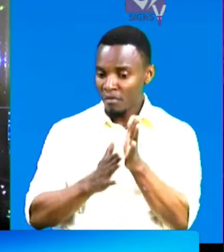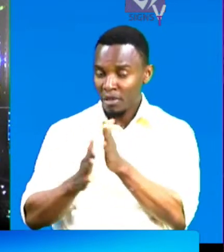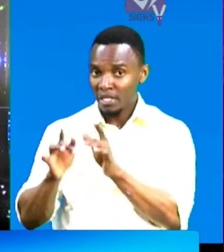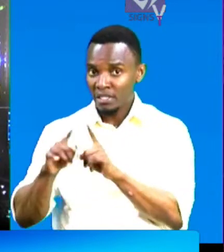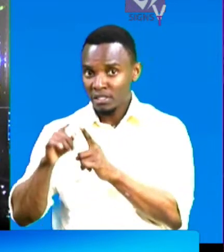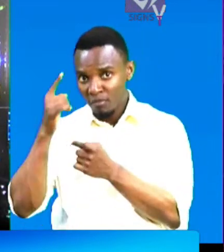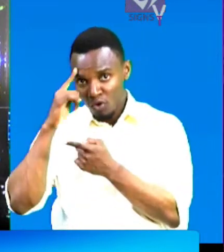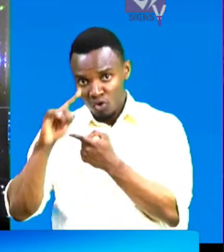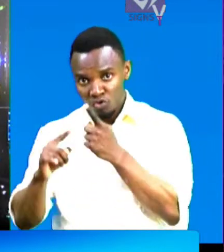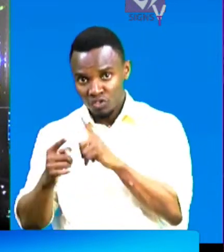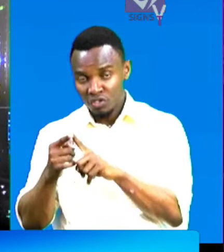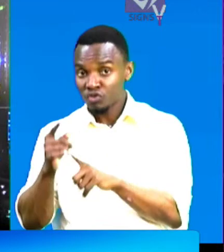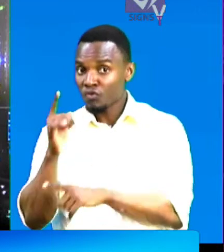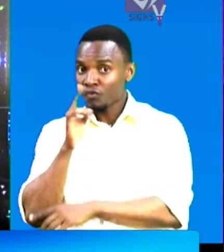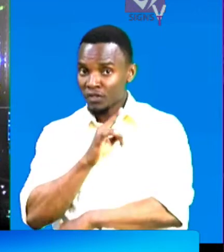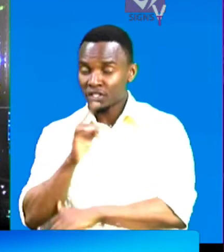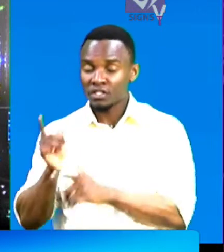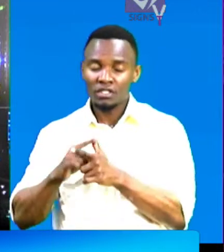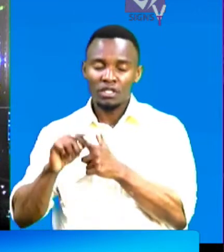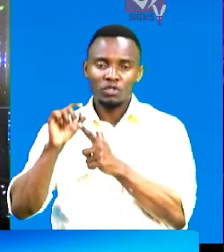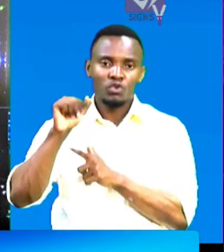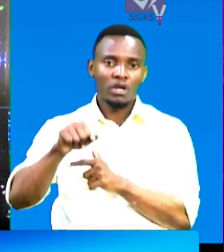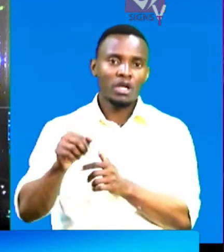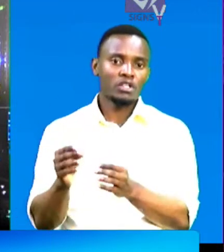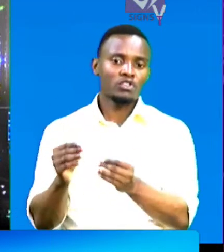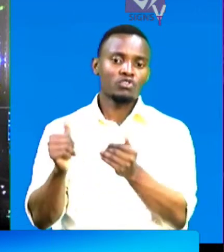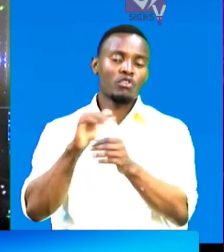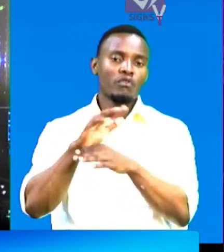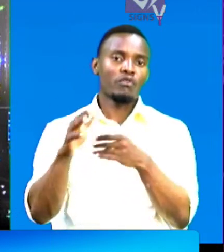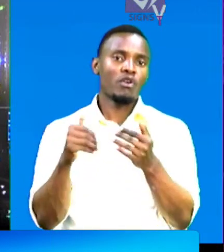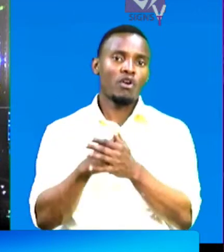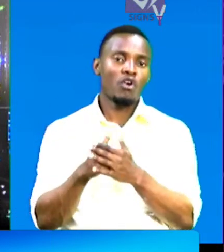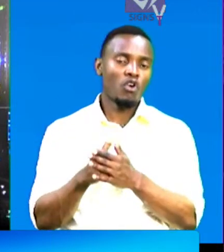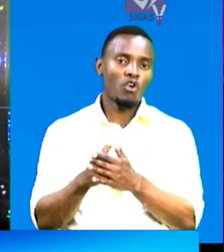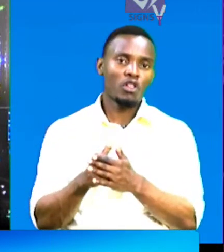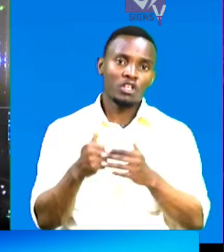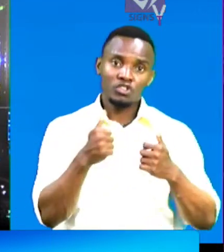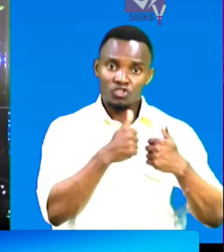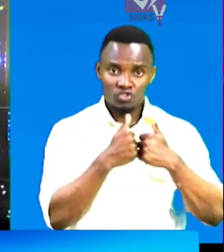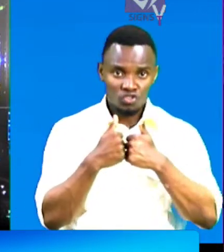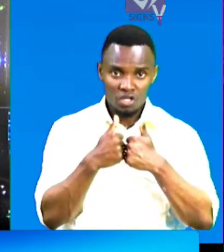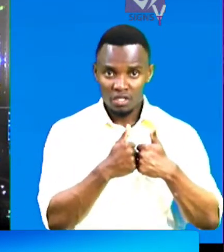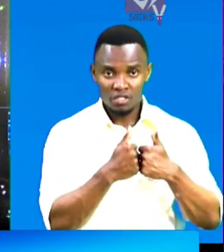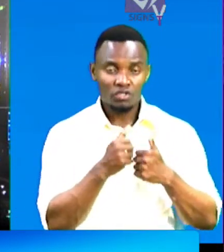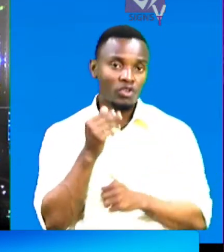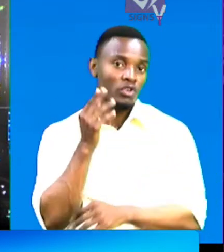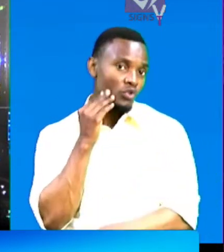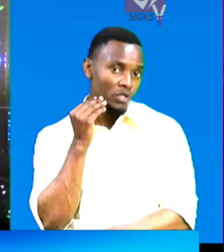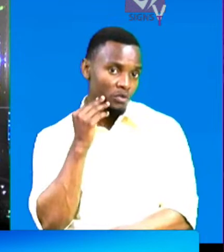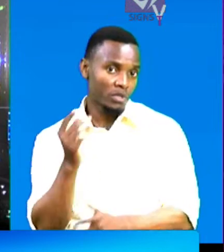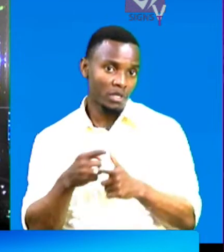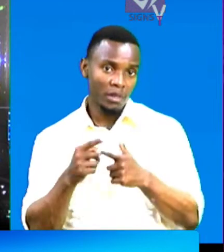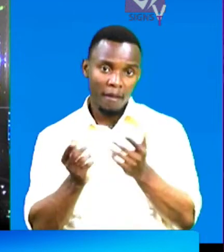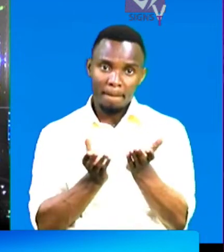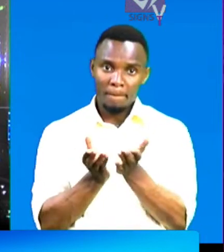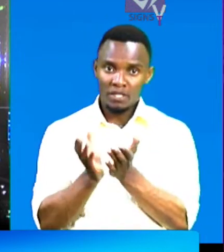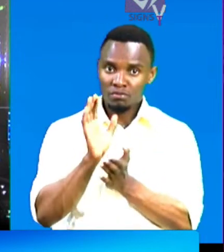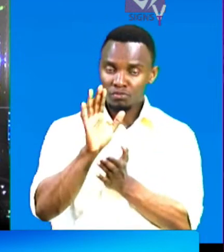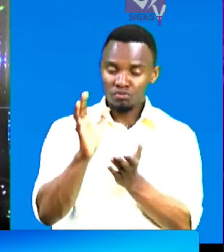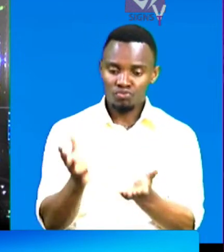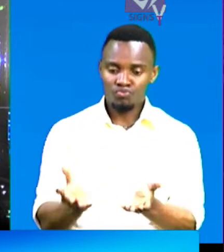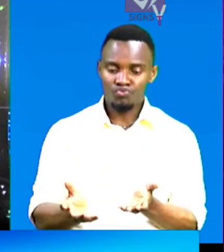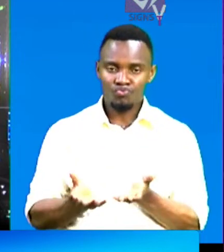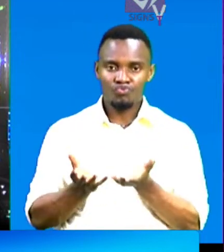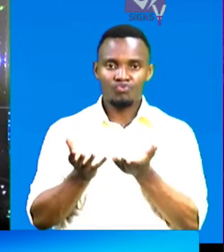considerations, you can resolve all the hurdles and take your business into